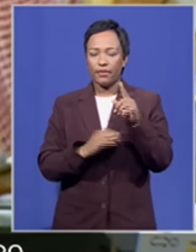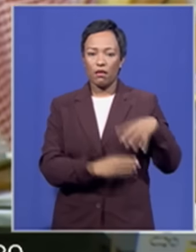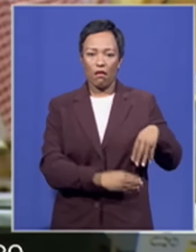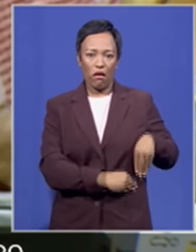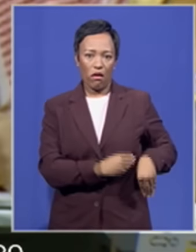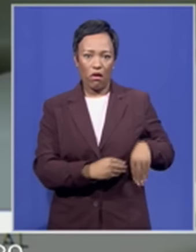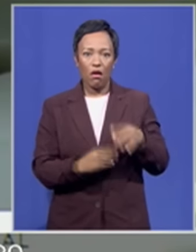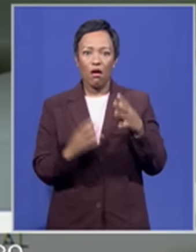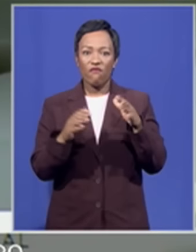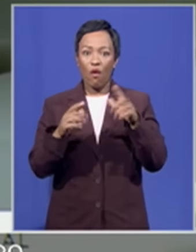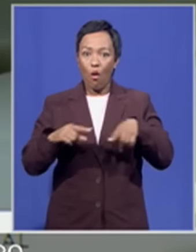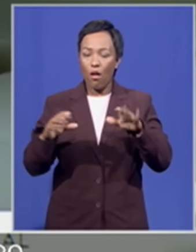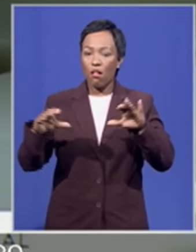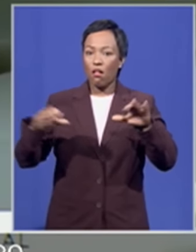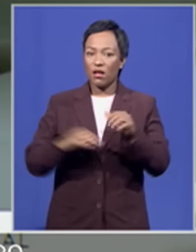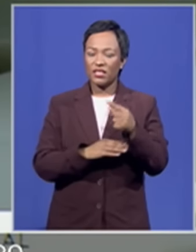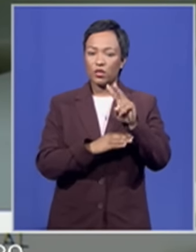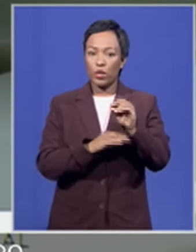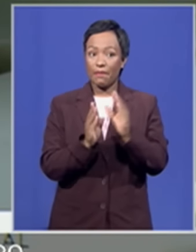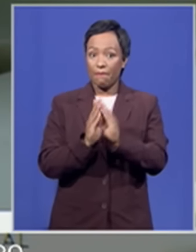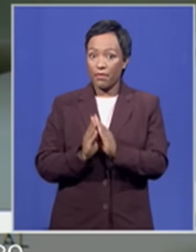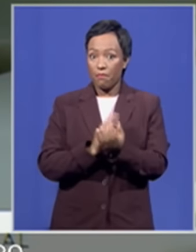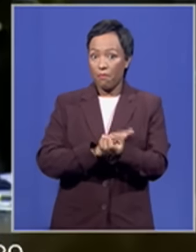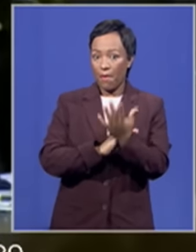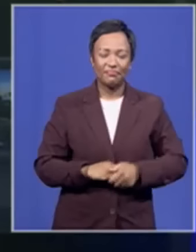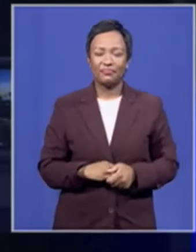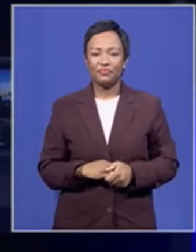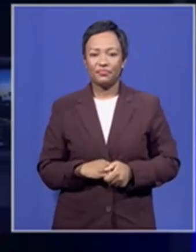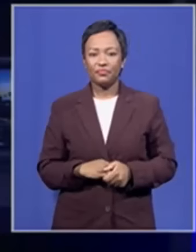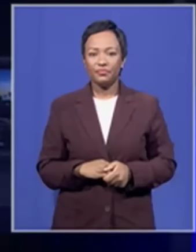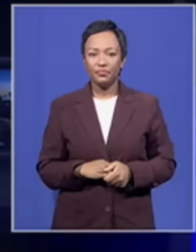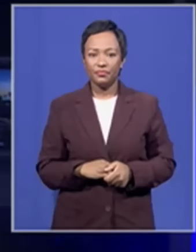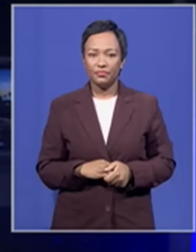ba G20 e phethetswe Mpumalanga kajeno.